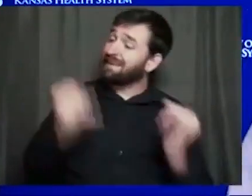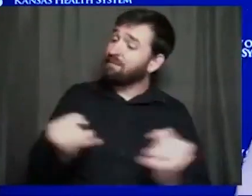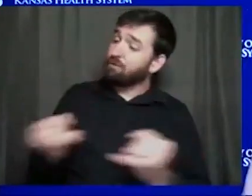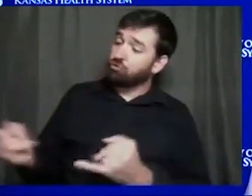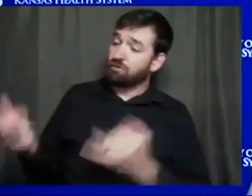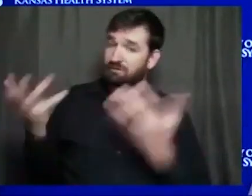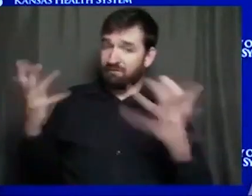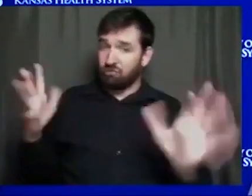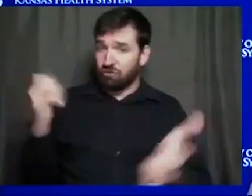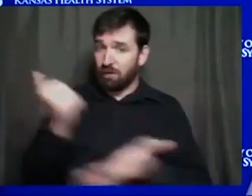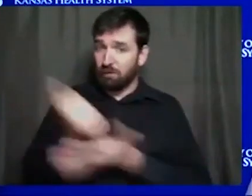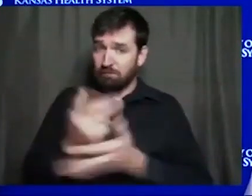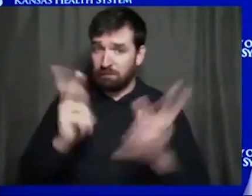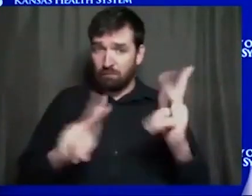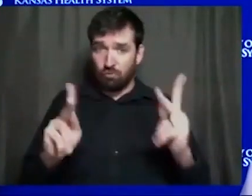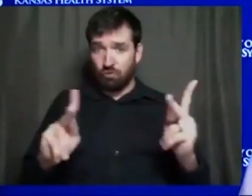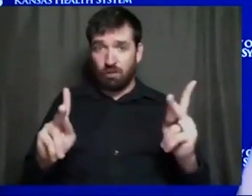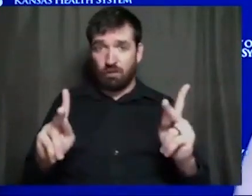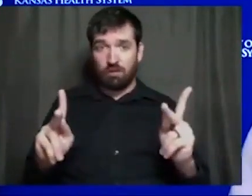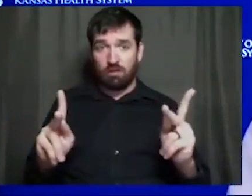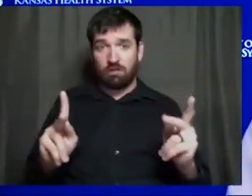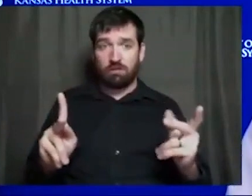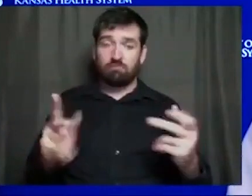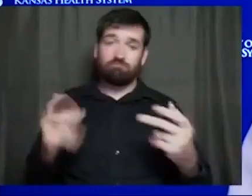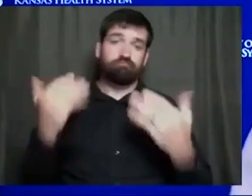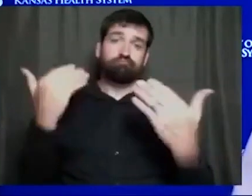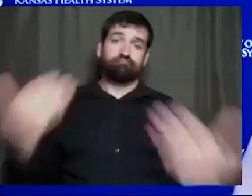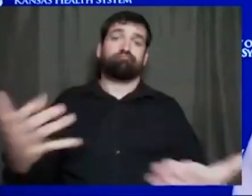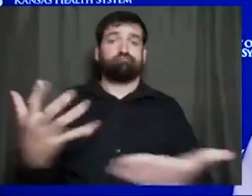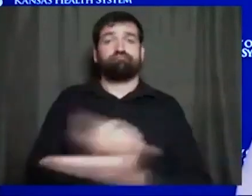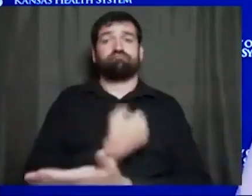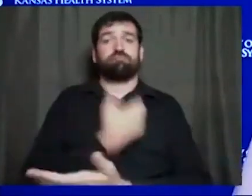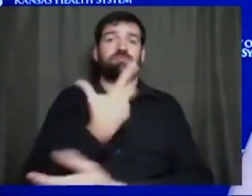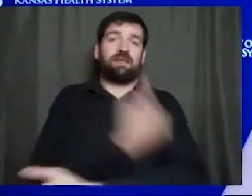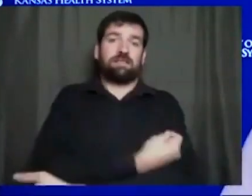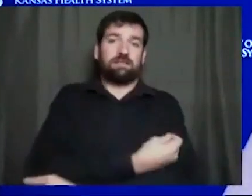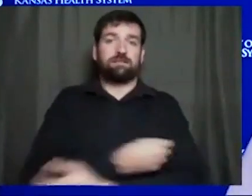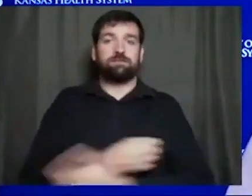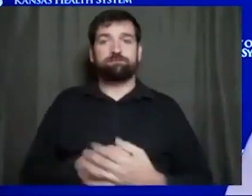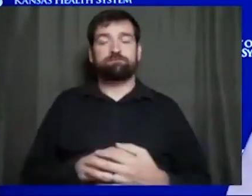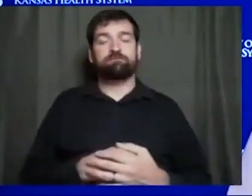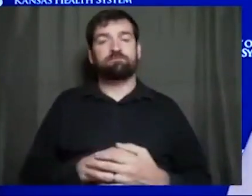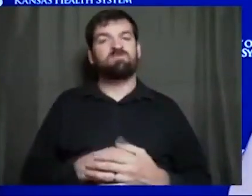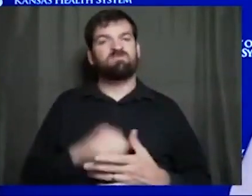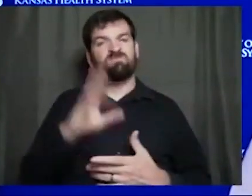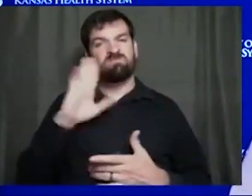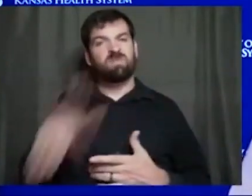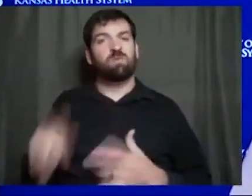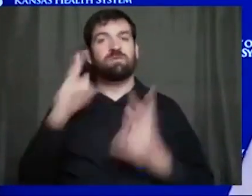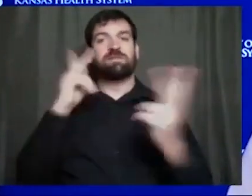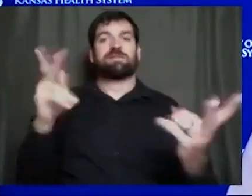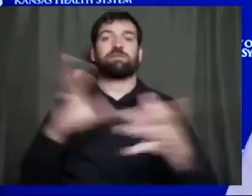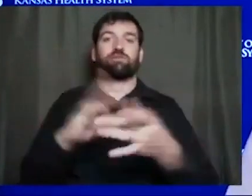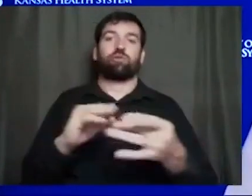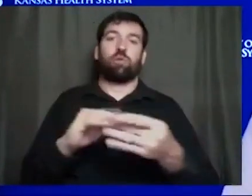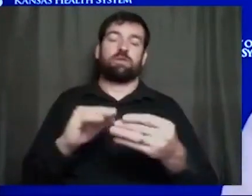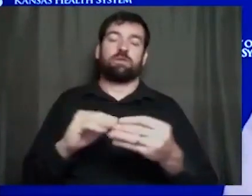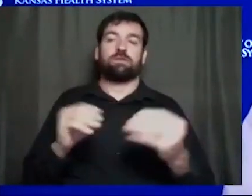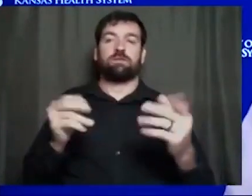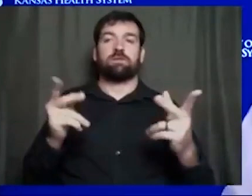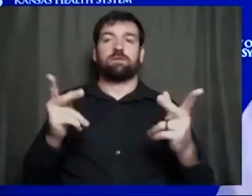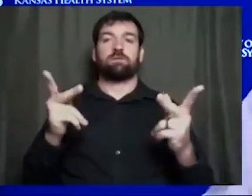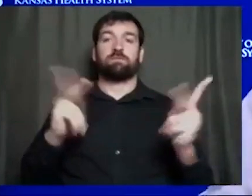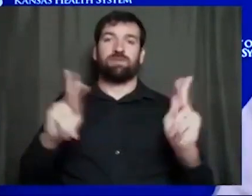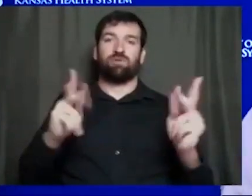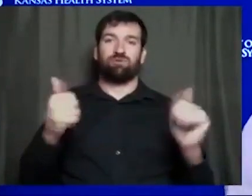go get vaccinated. Certainly we've seen the stories out there about people trying to forge vaccine cards.